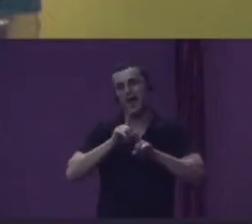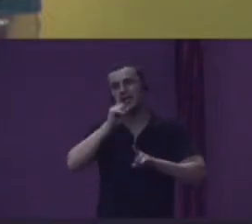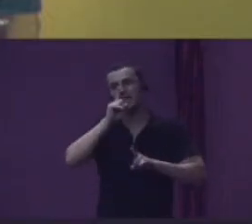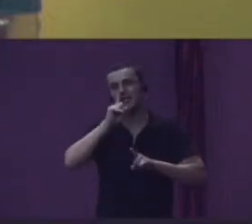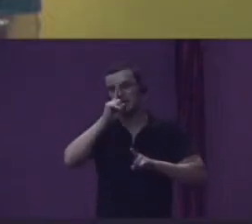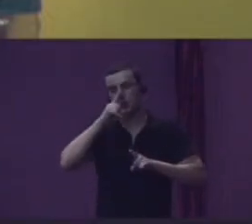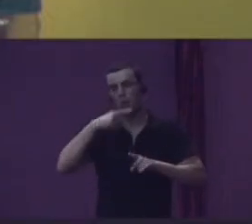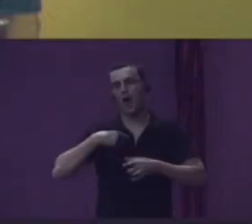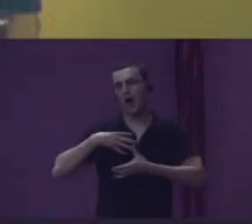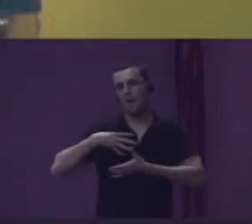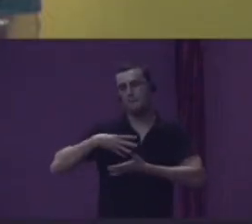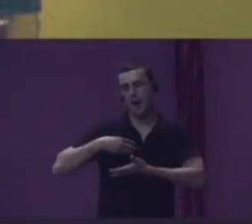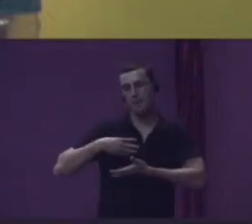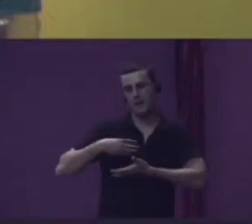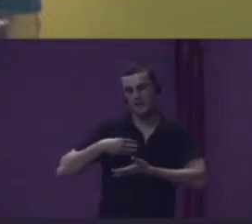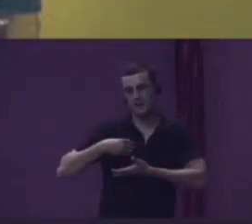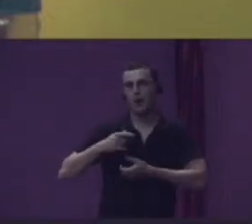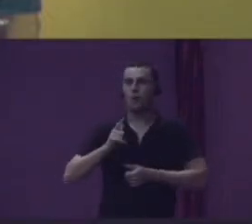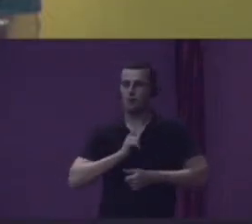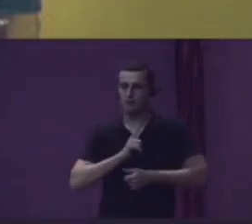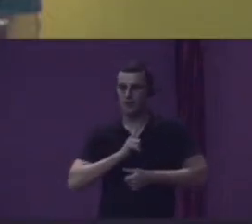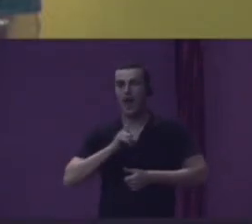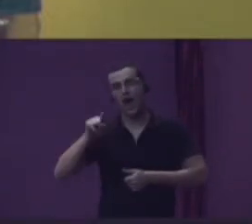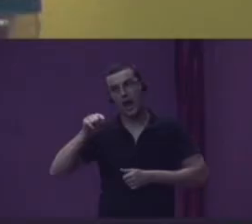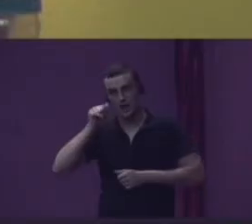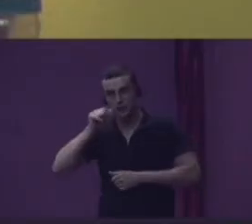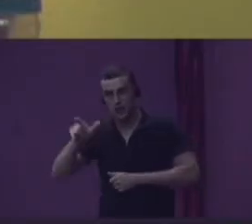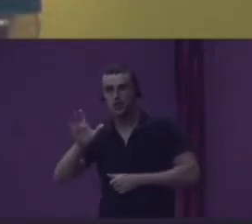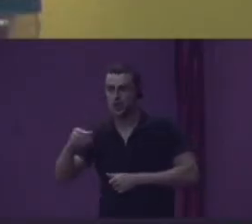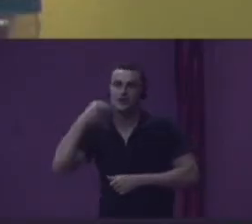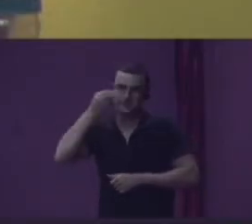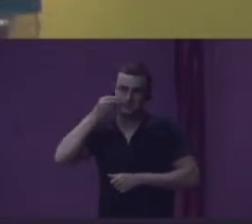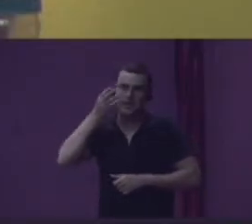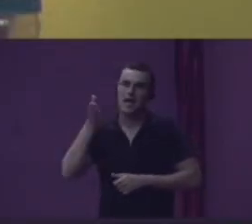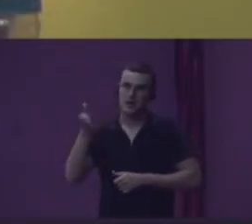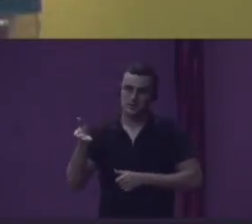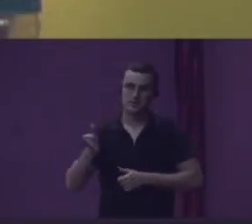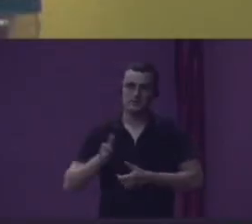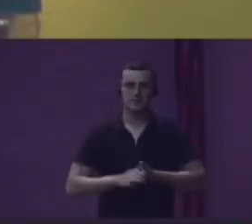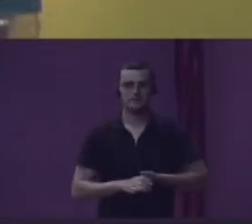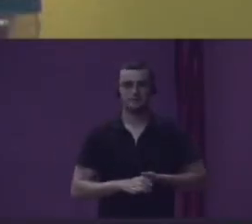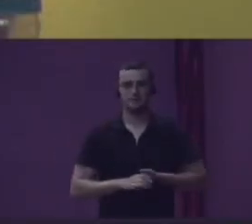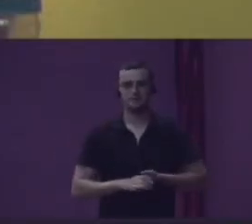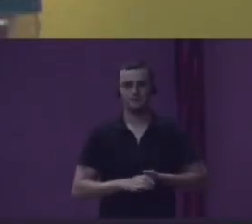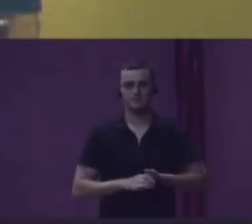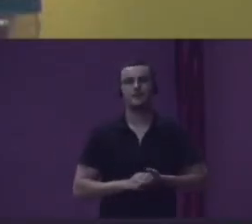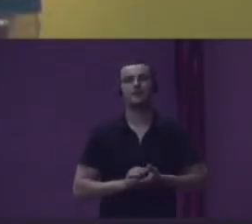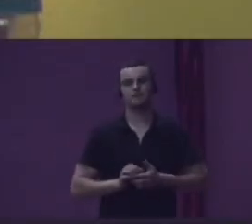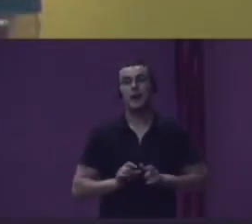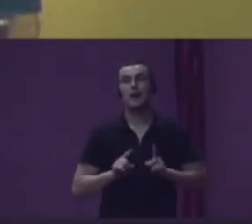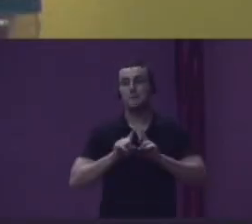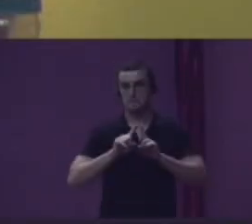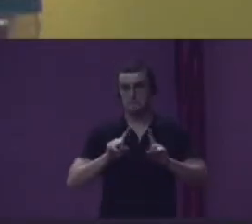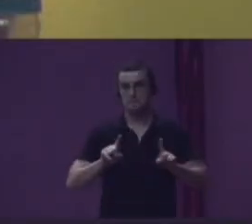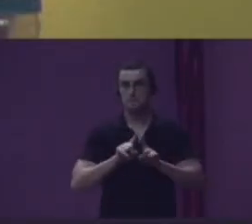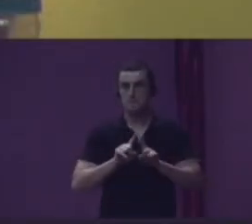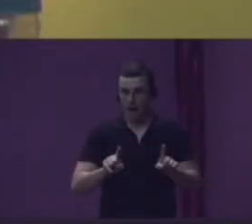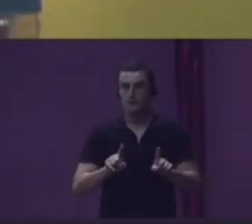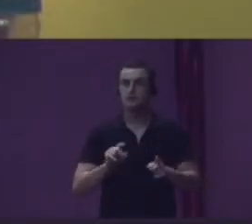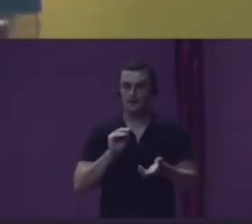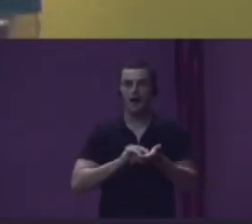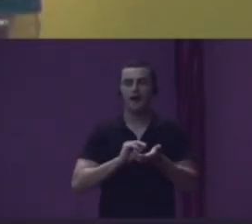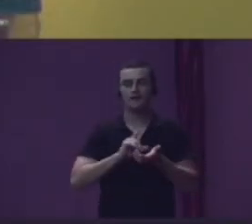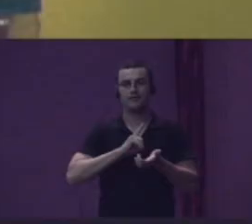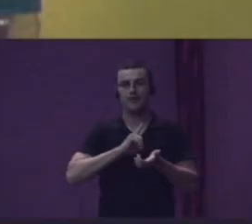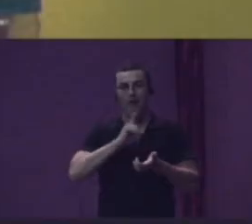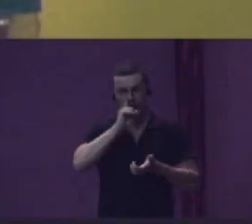risk, but she's high risk of this morbidity and mortality. And so her nurse correctly recommended